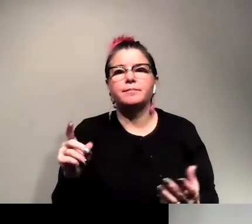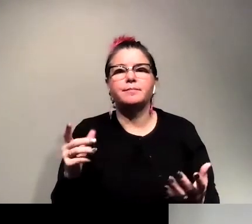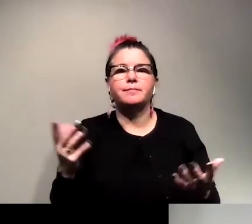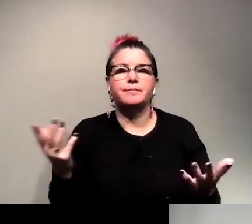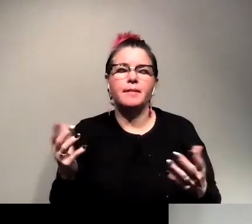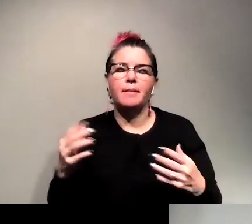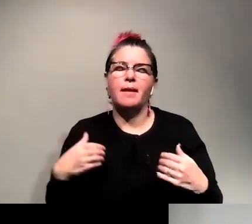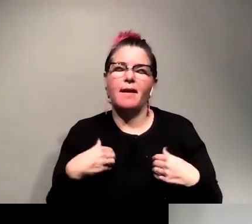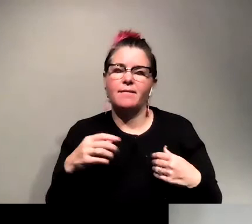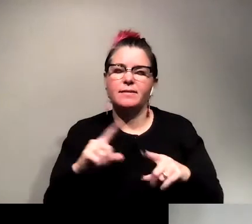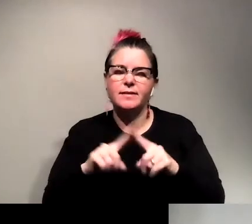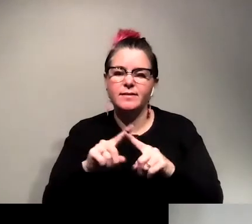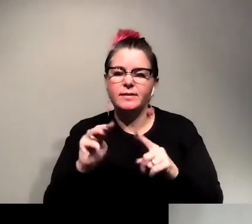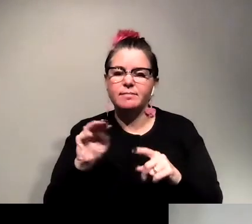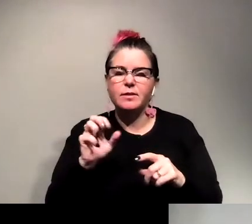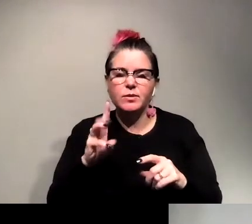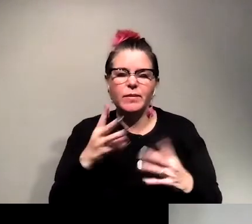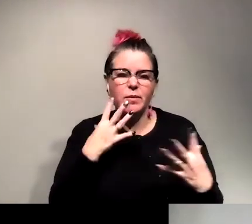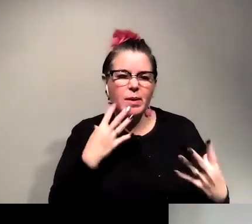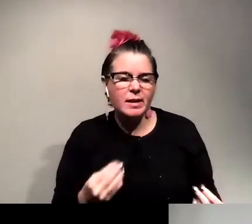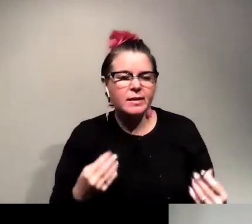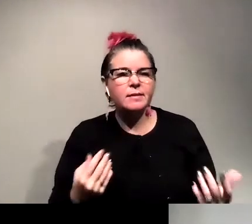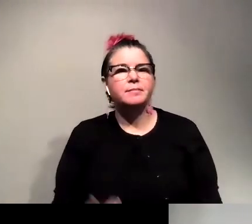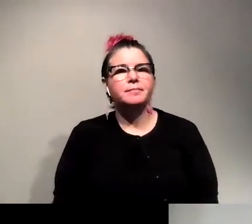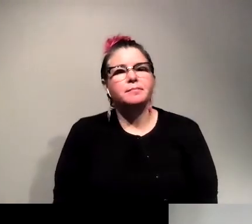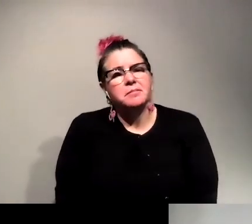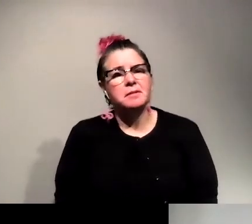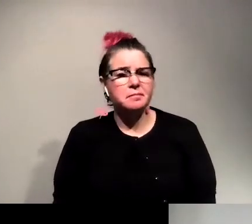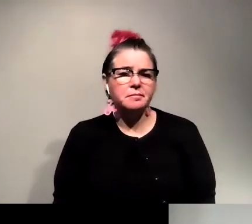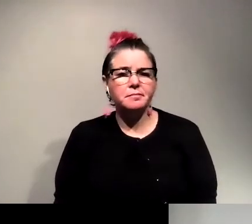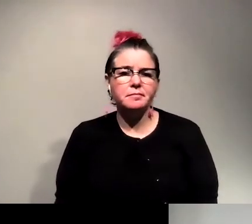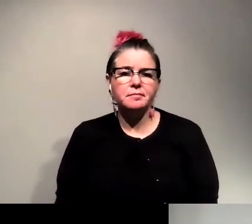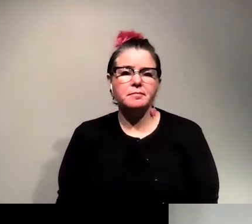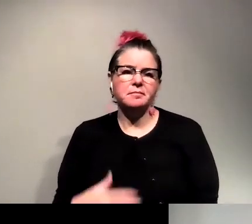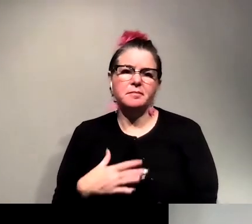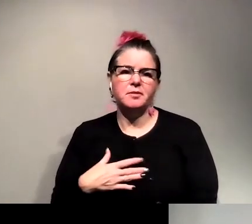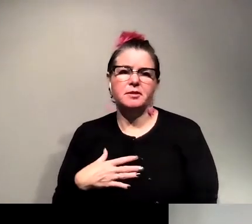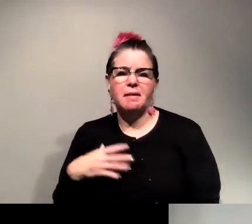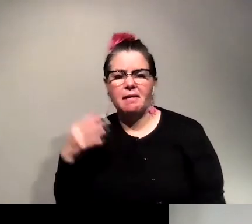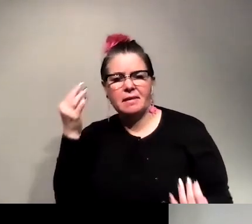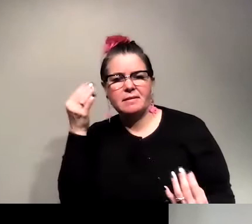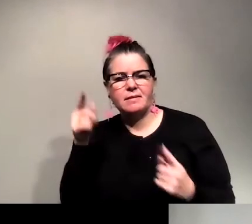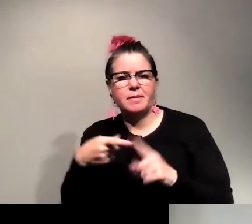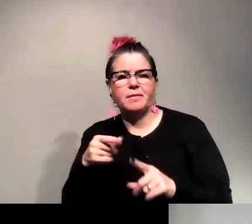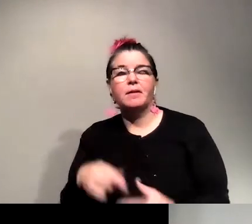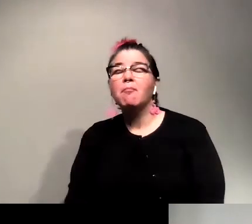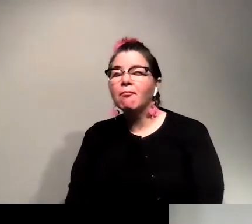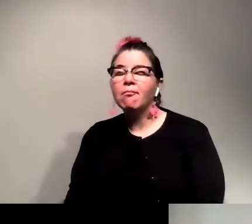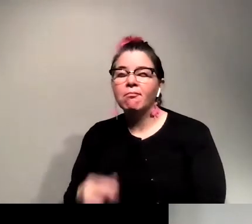mildews if they're outside and it's been really wet. But yeah, that's kind of more my thought process on that. Sounds good.